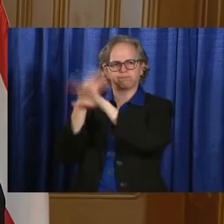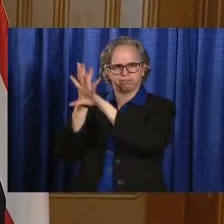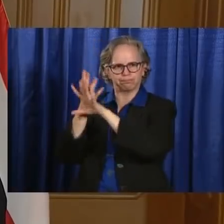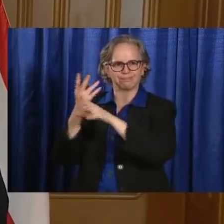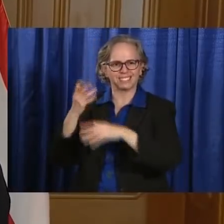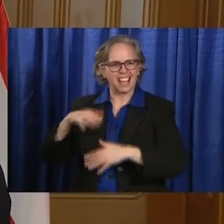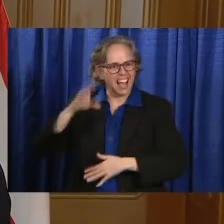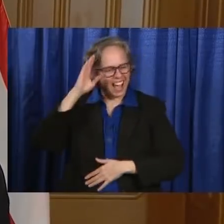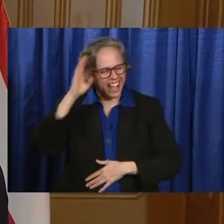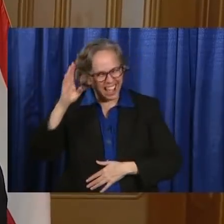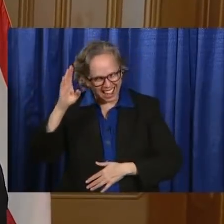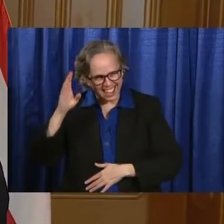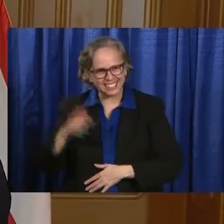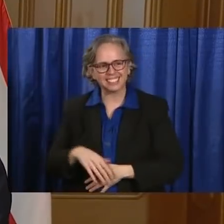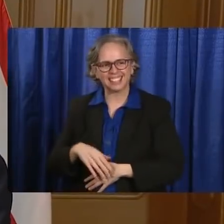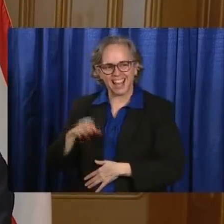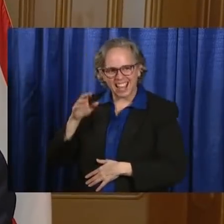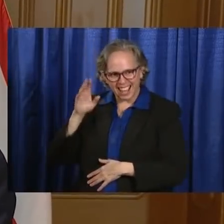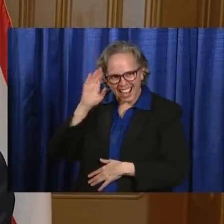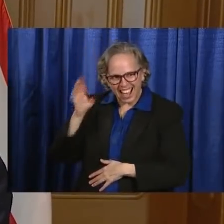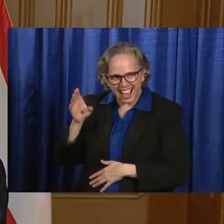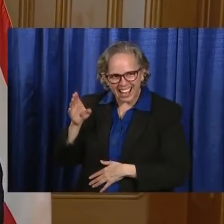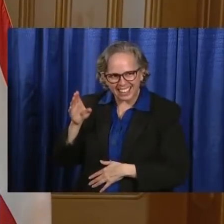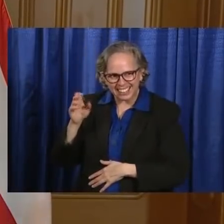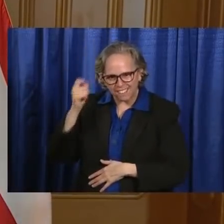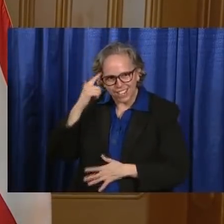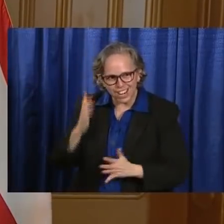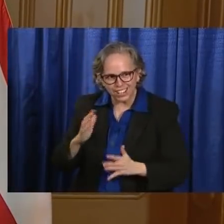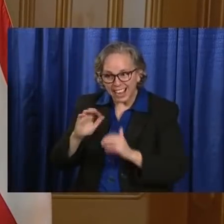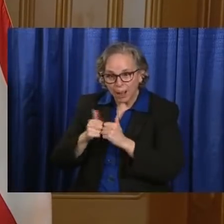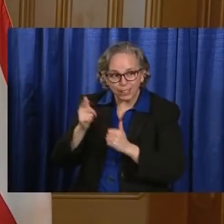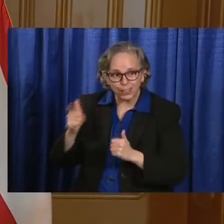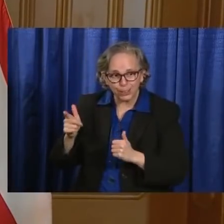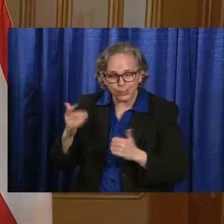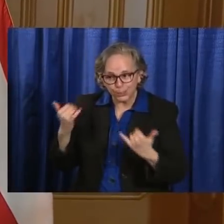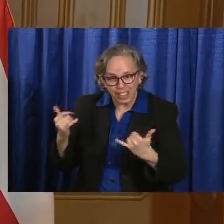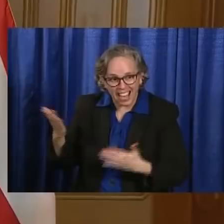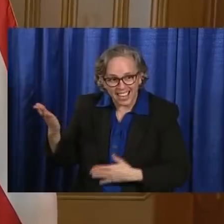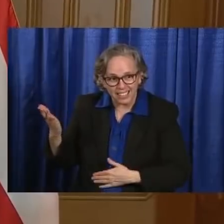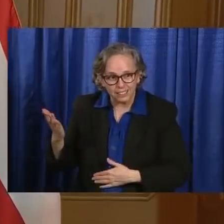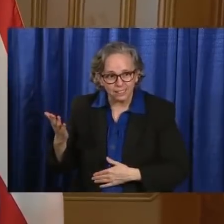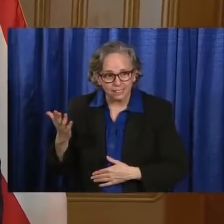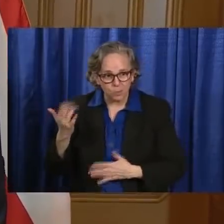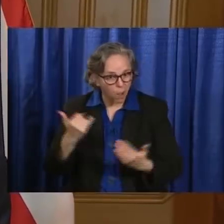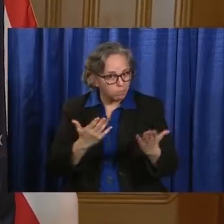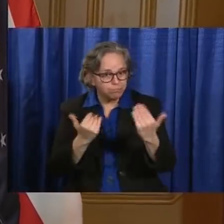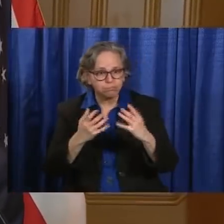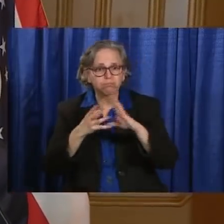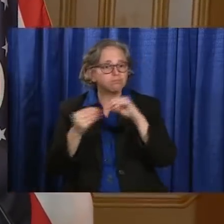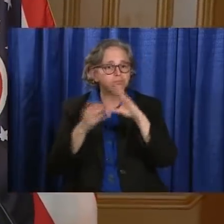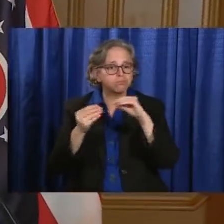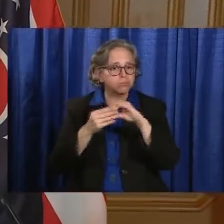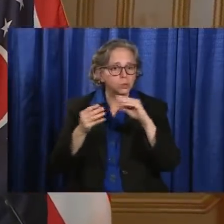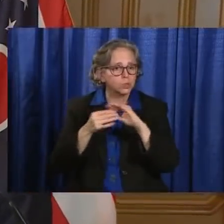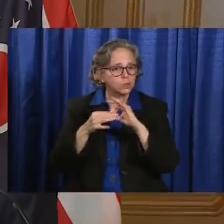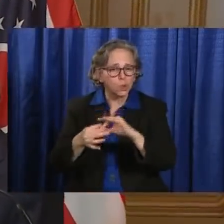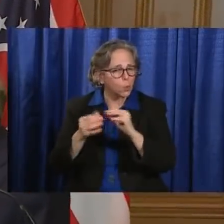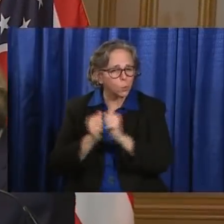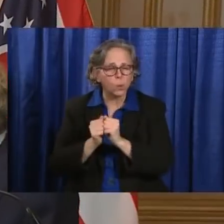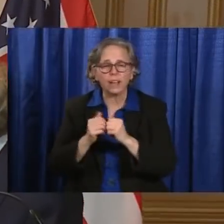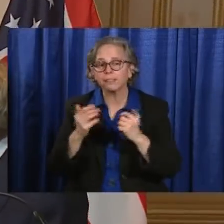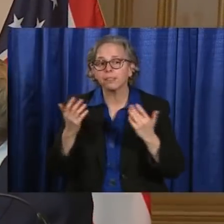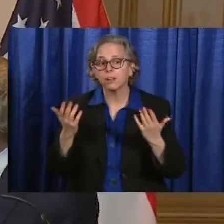Hi. Hi. Hi, Governor. How are you today? You want to give us a little report on what we're doing with